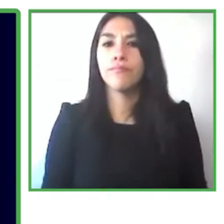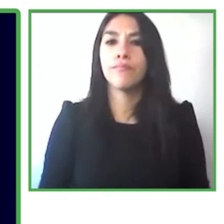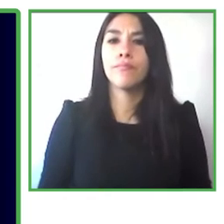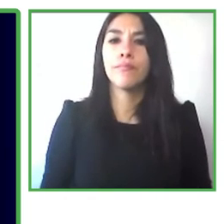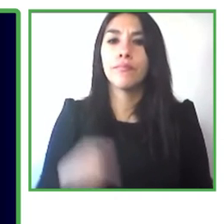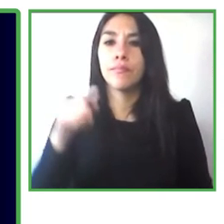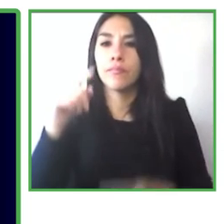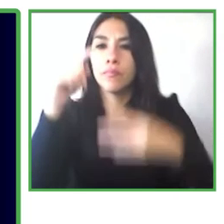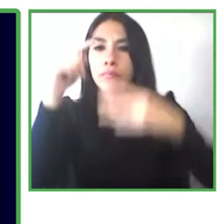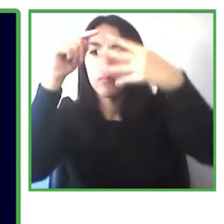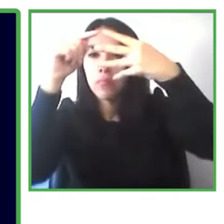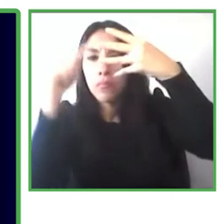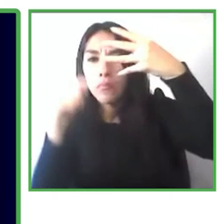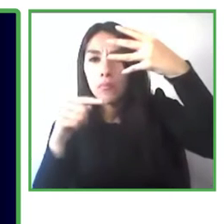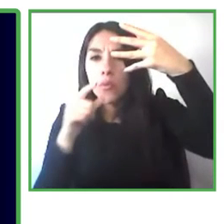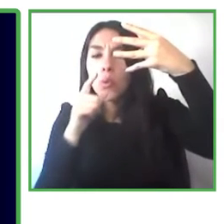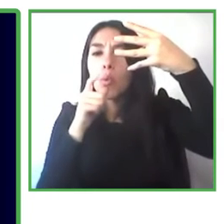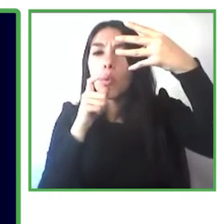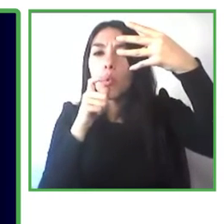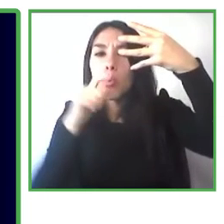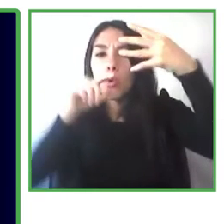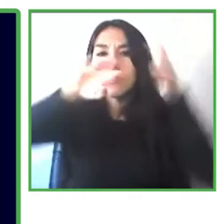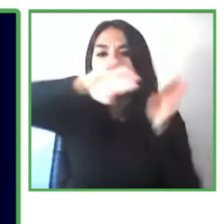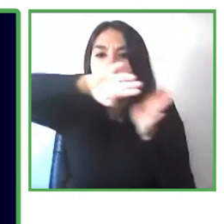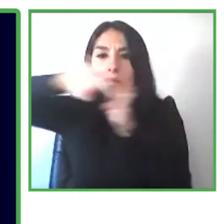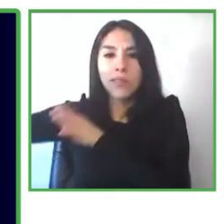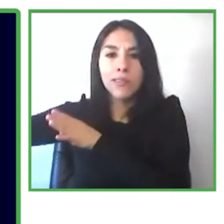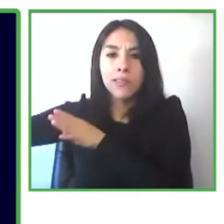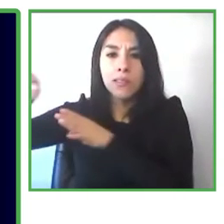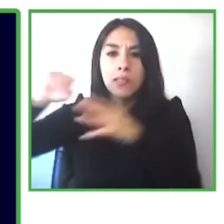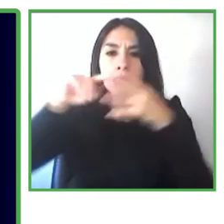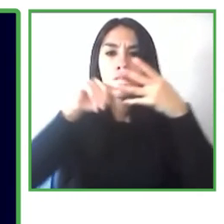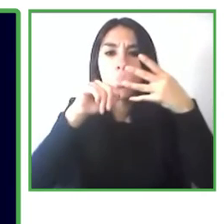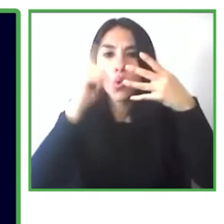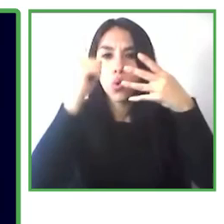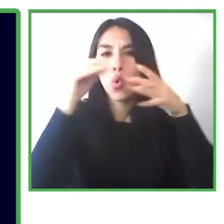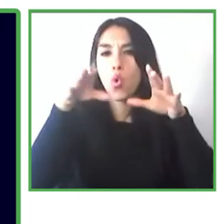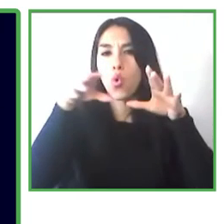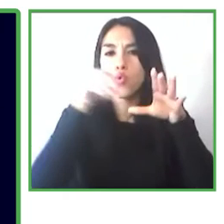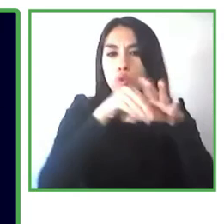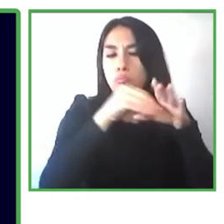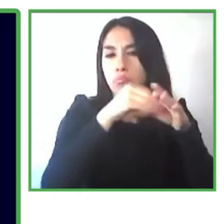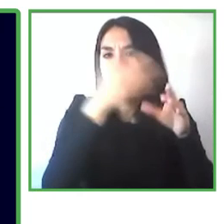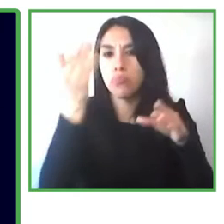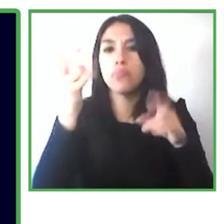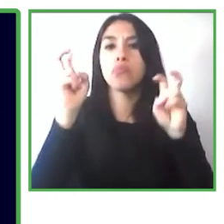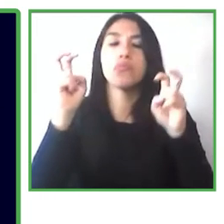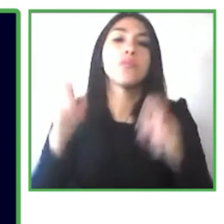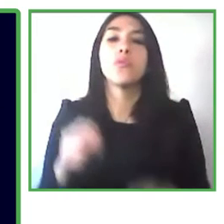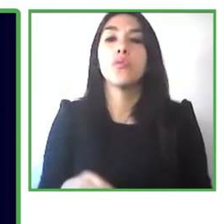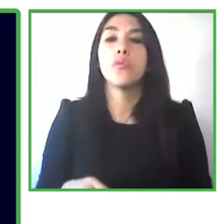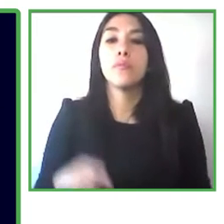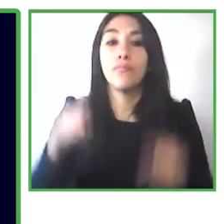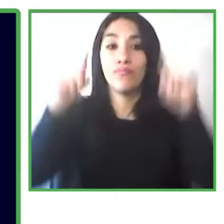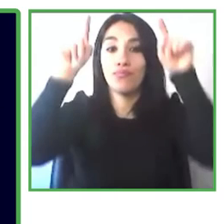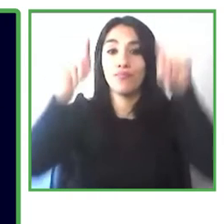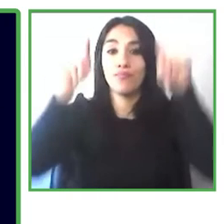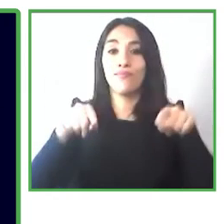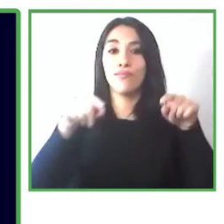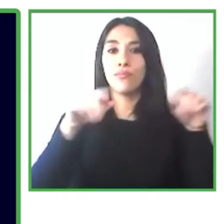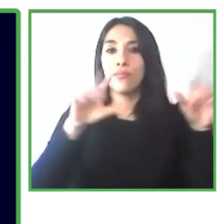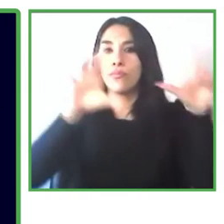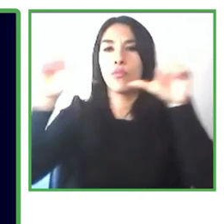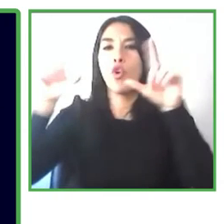verification, place to put the repertory documents, and also a chart to write